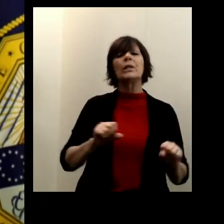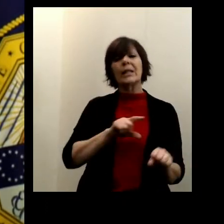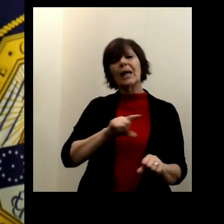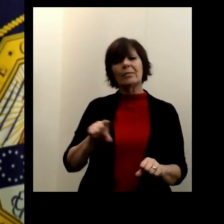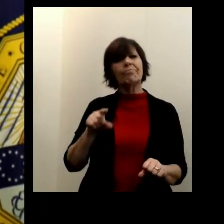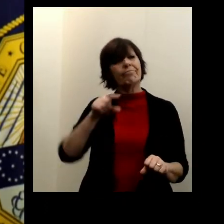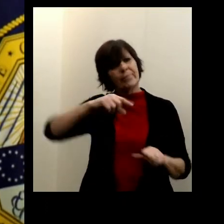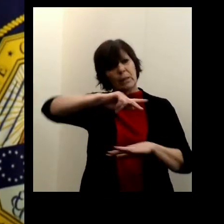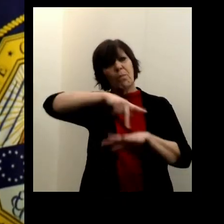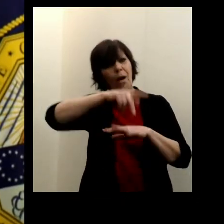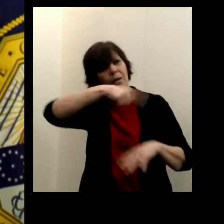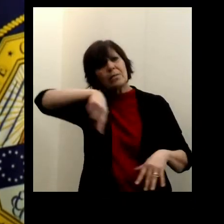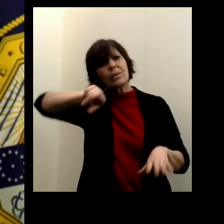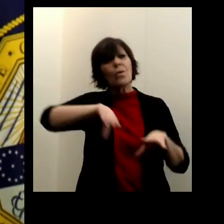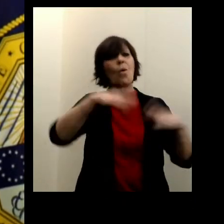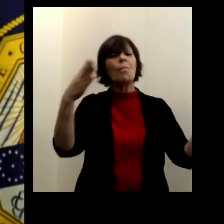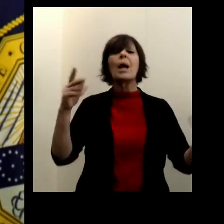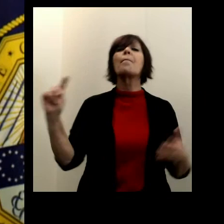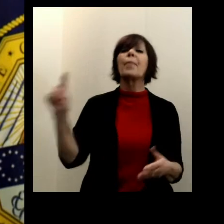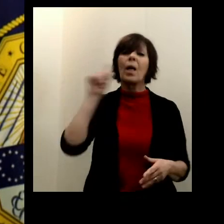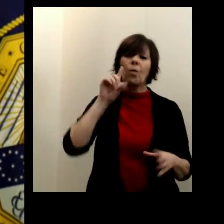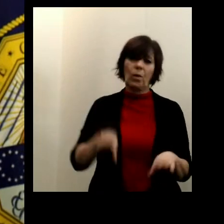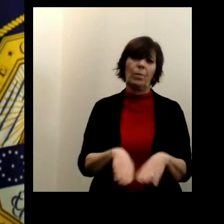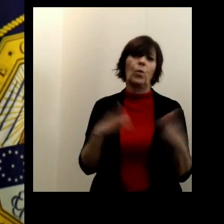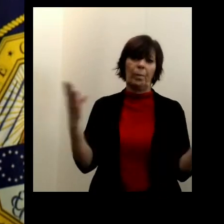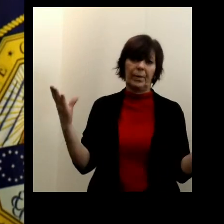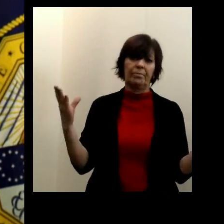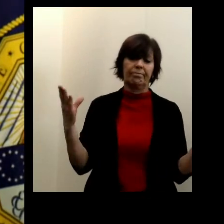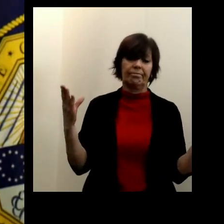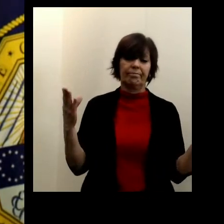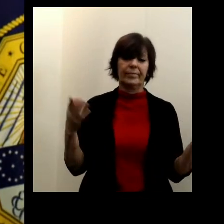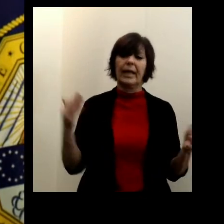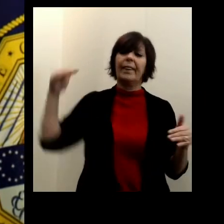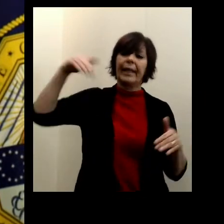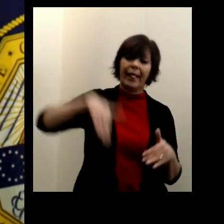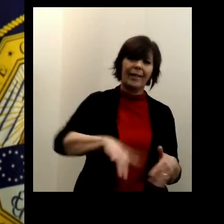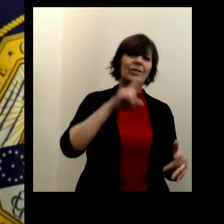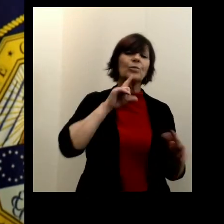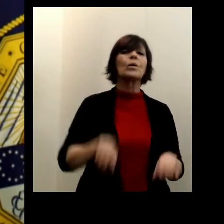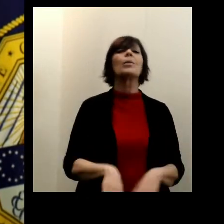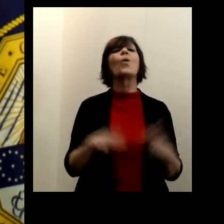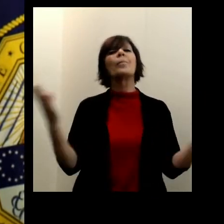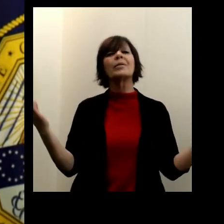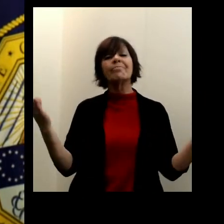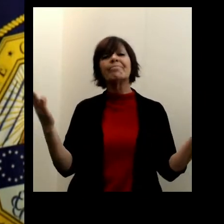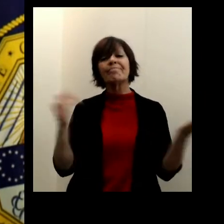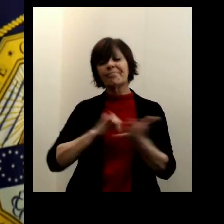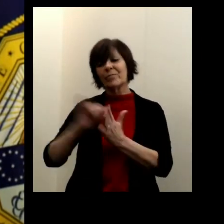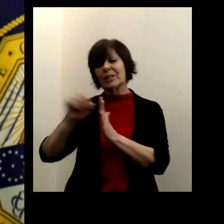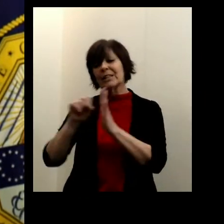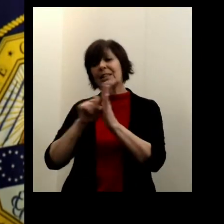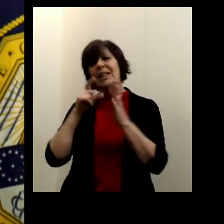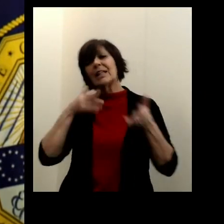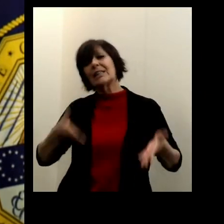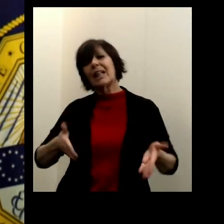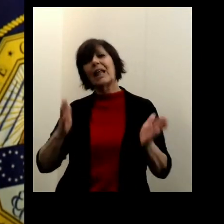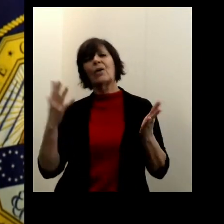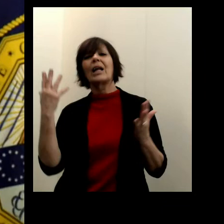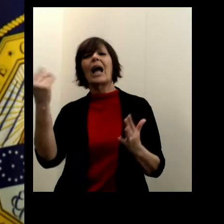in the parks. The bathrooms will be open. Our sled hills will be open. New York State has allowed outdoor